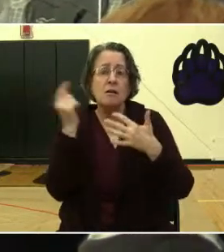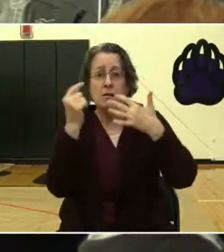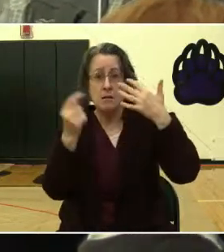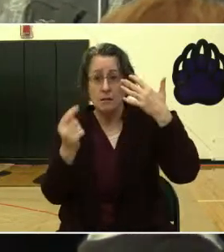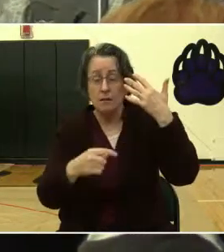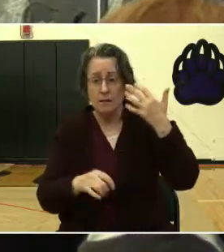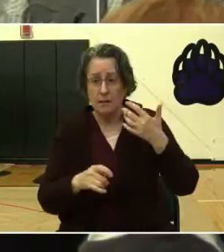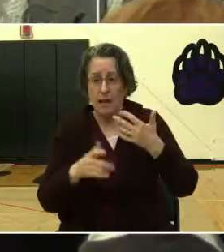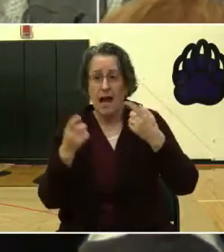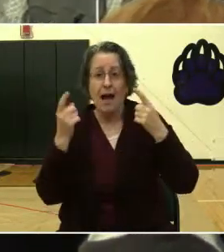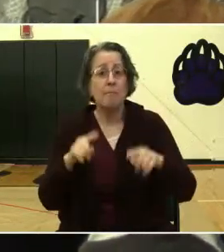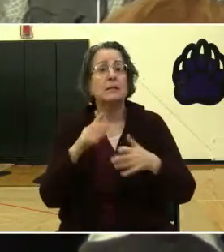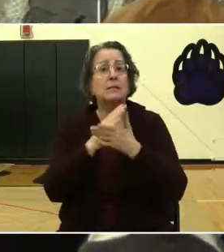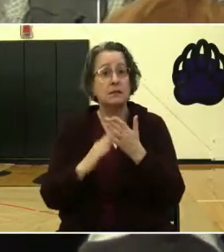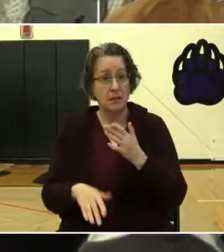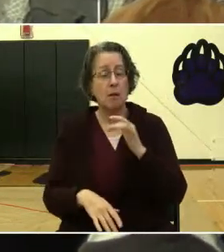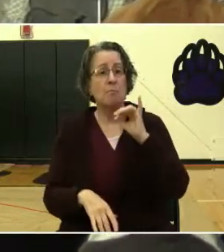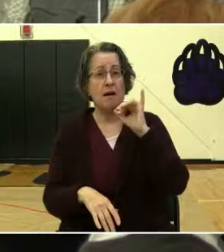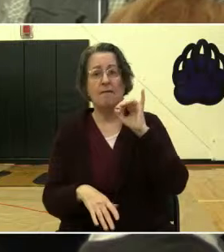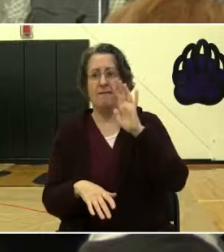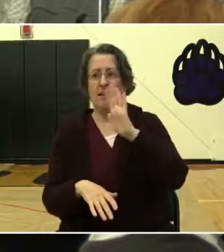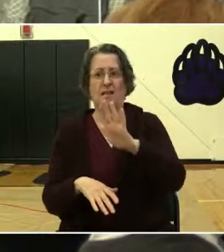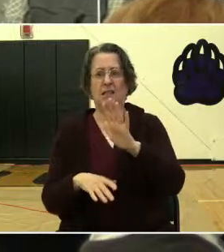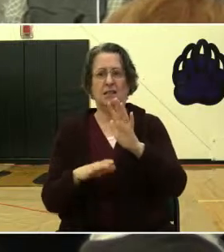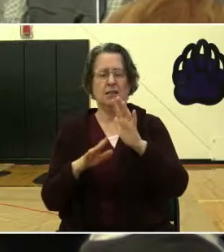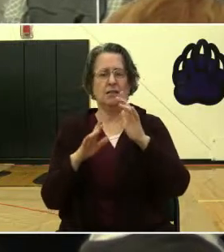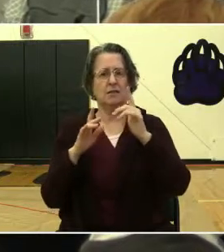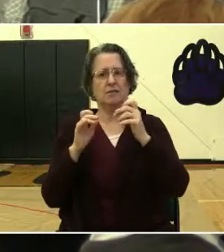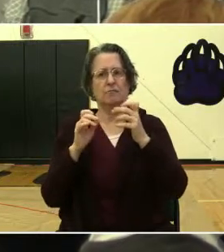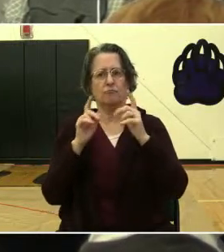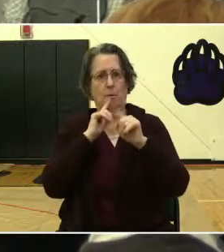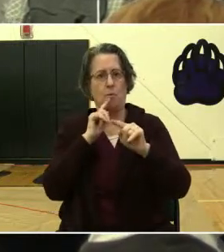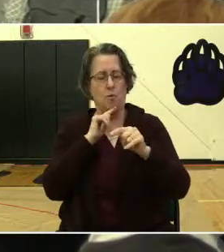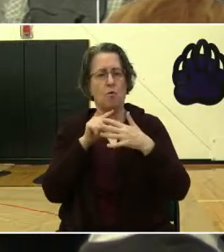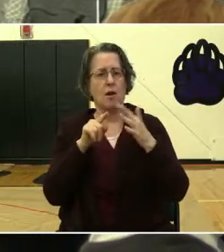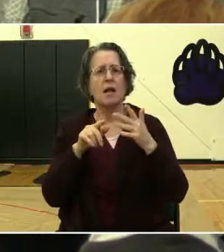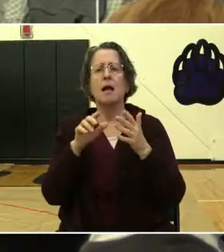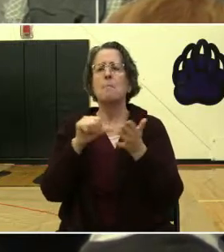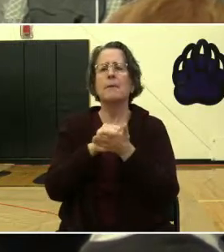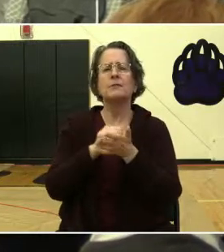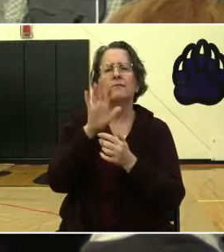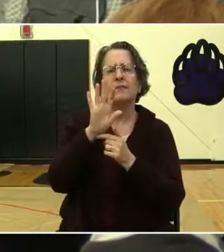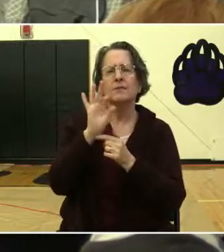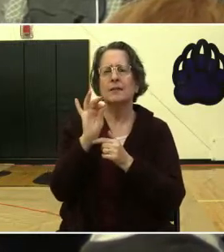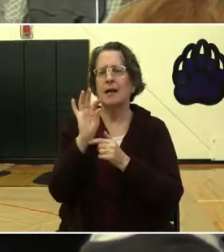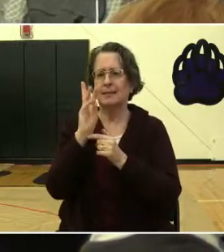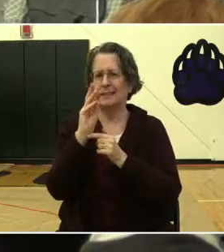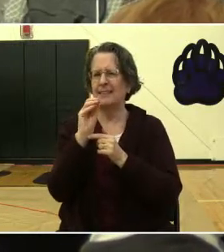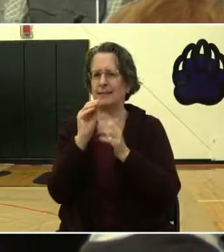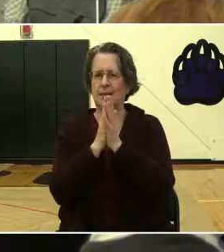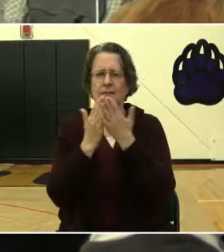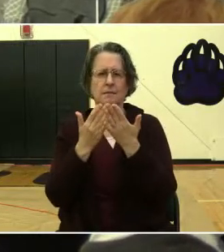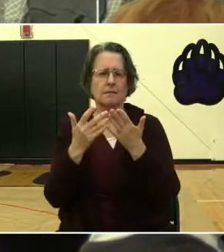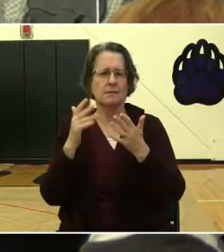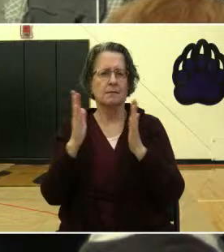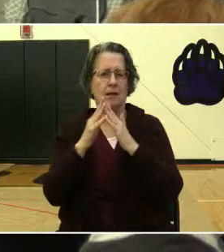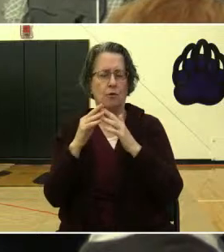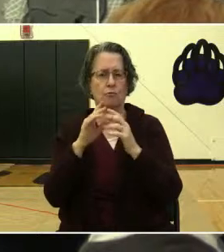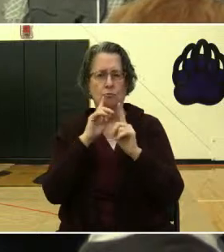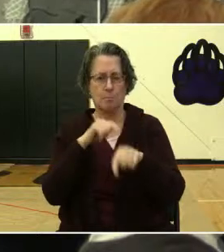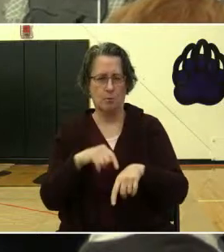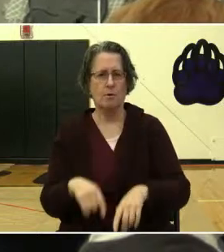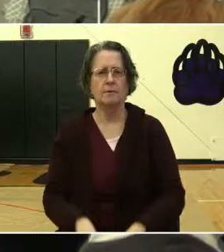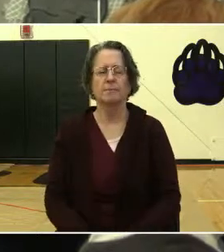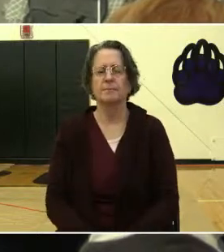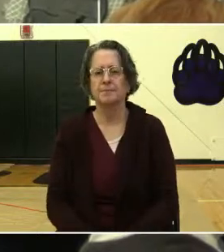on pages 59 and 60 I'd encourage you to read it um I would just kind of go back to